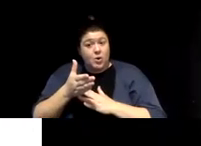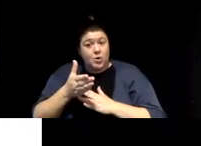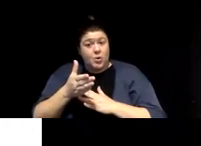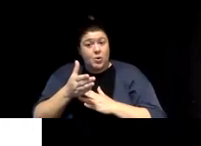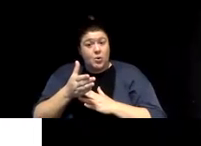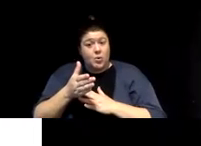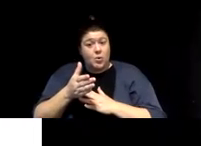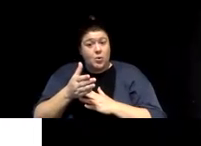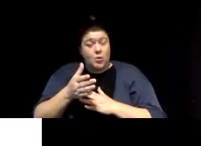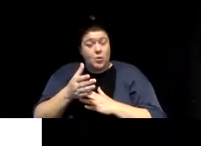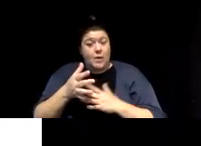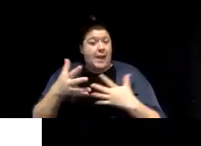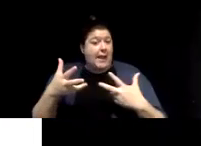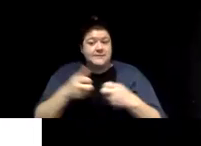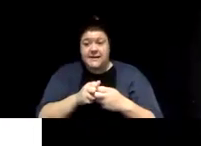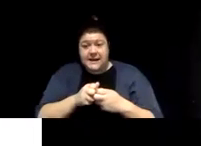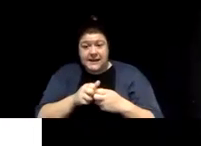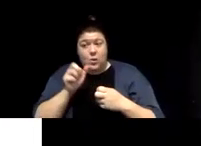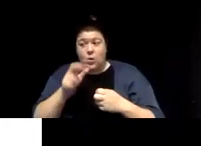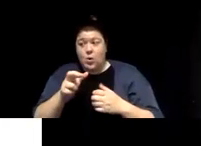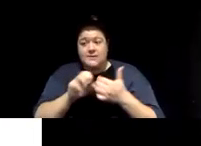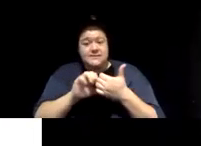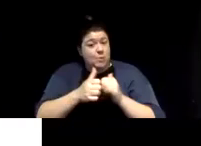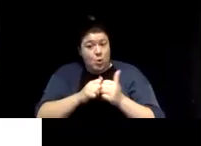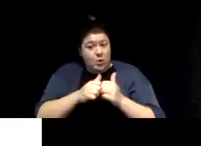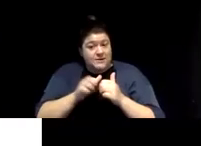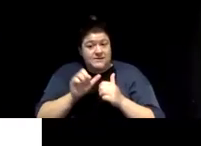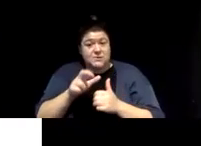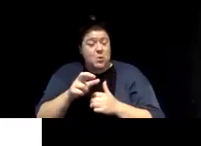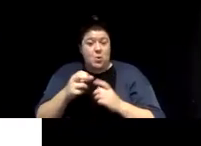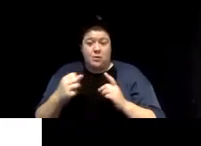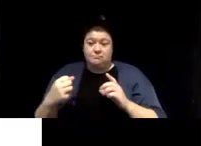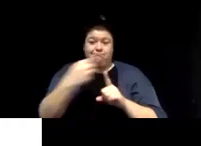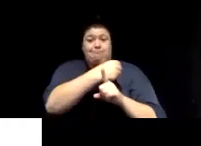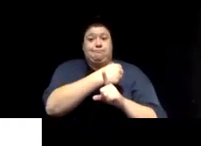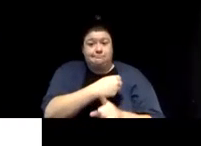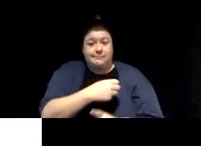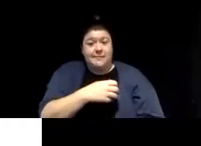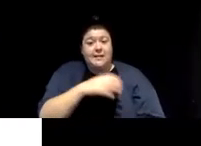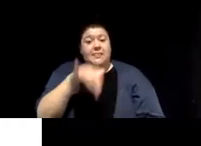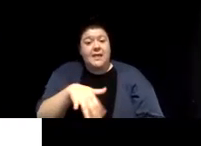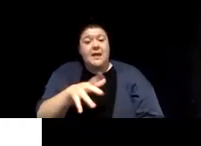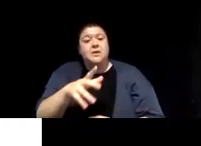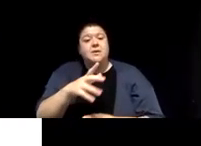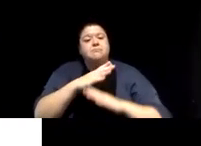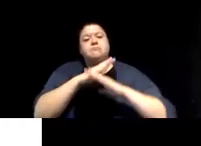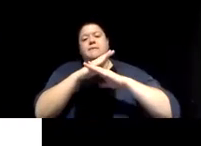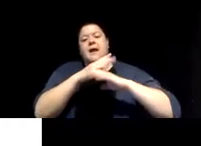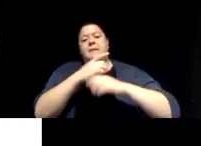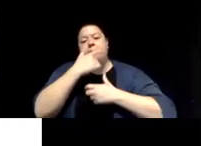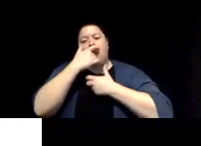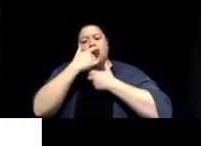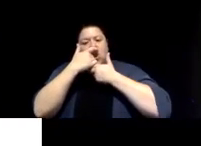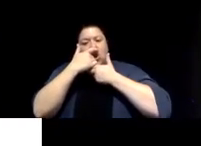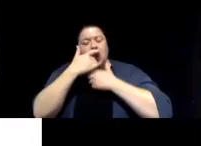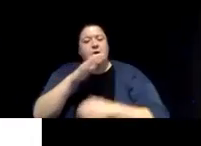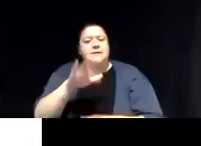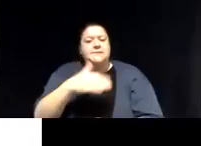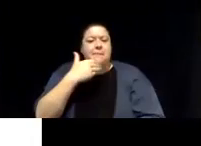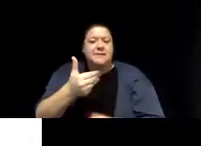through violence. Obviously, the best way to prevent it is to use a mouth guard if you're participating in